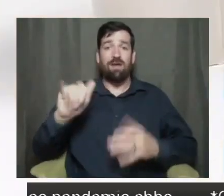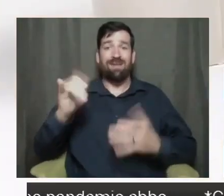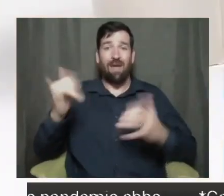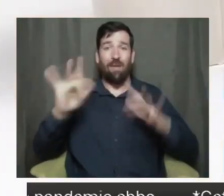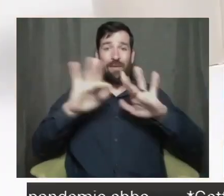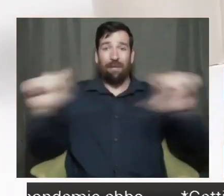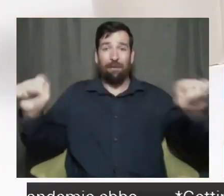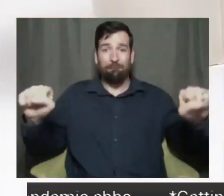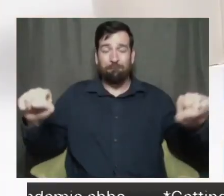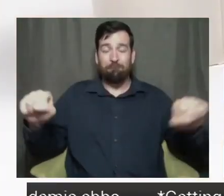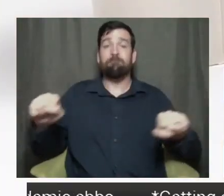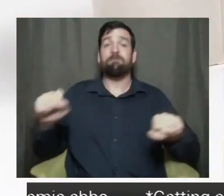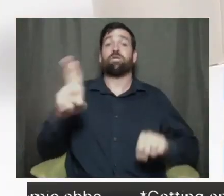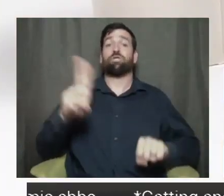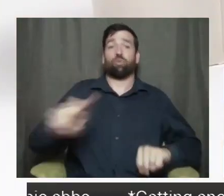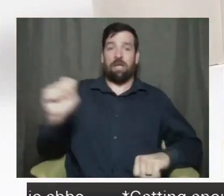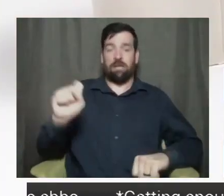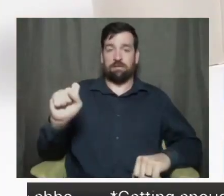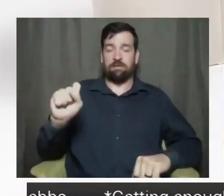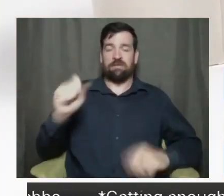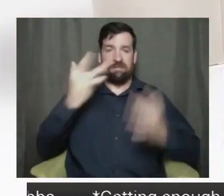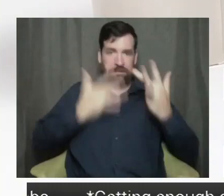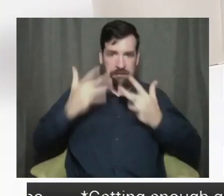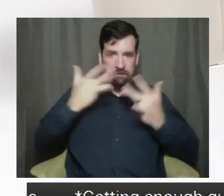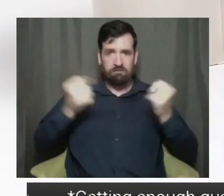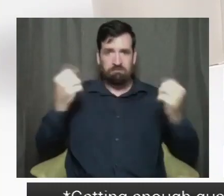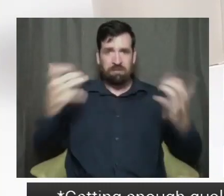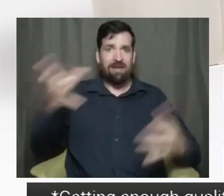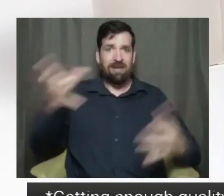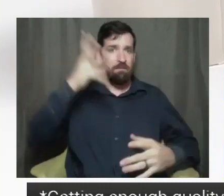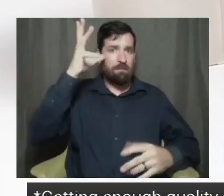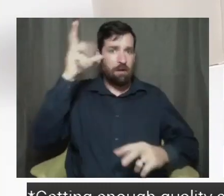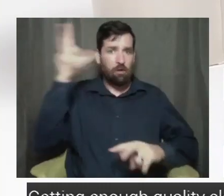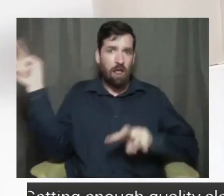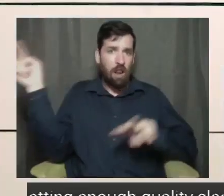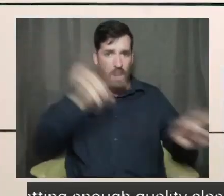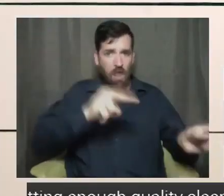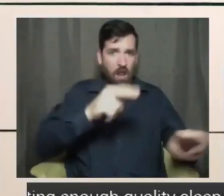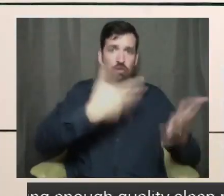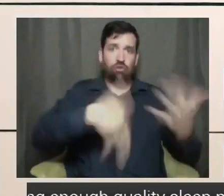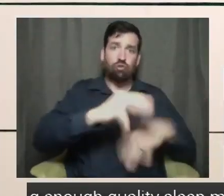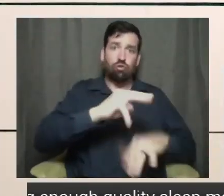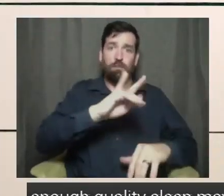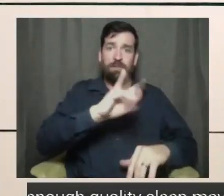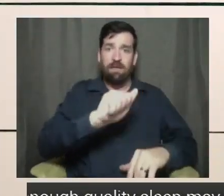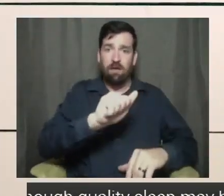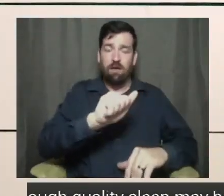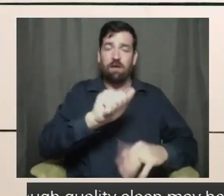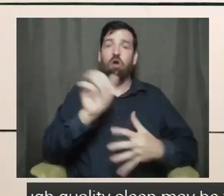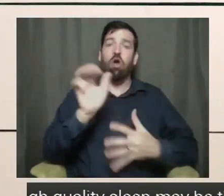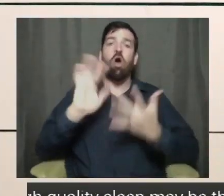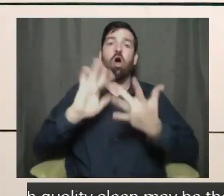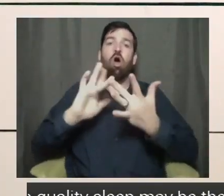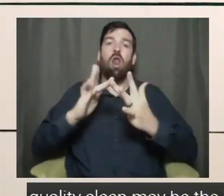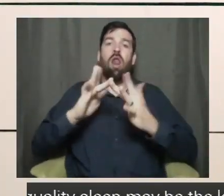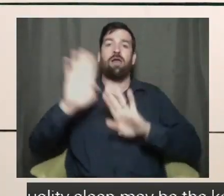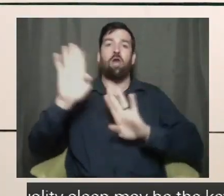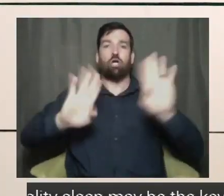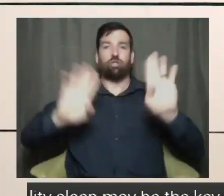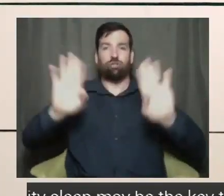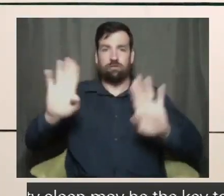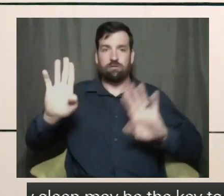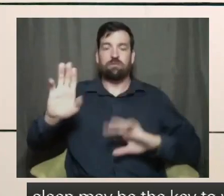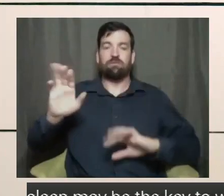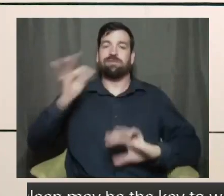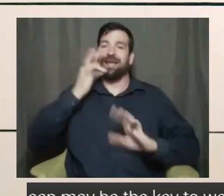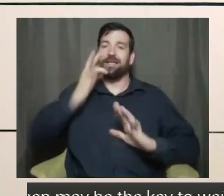formula shortage. Now many parents are desperately turning to social media and online options to feed their babies. Experts weigh in on the pros